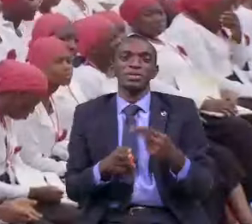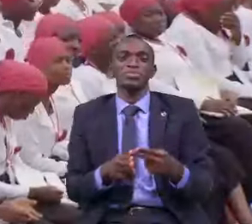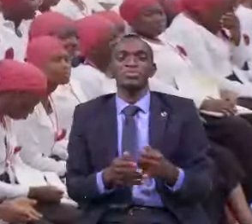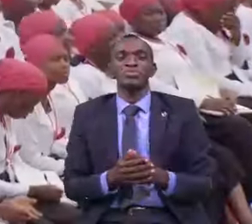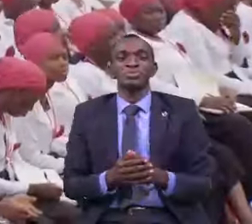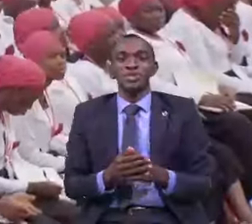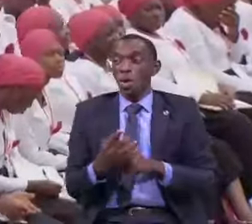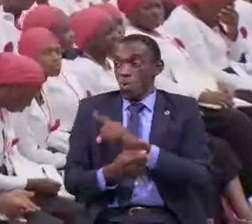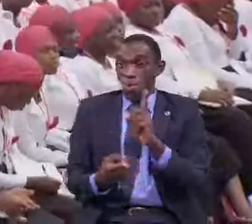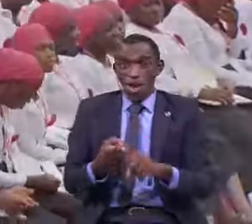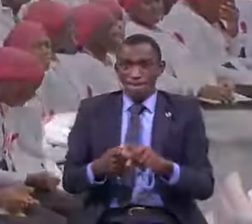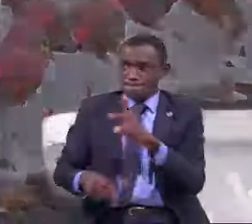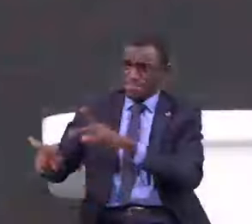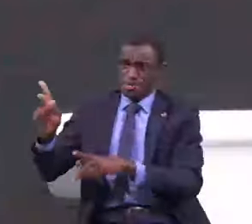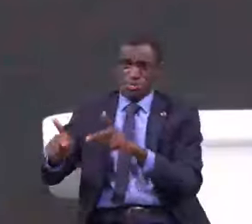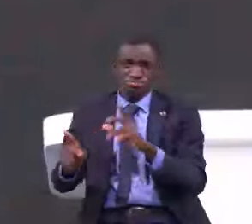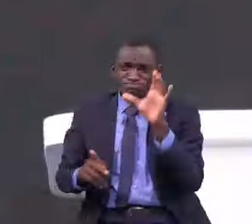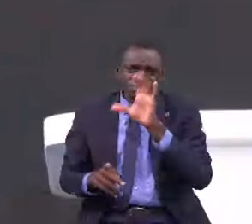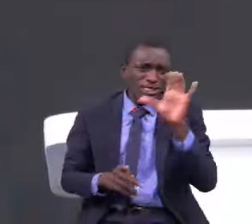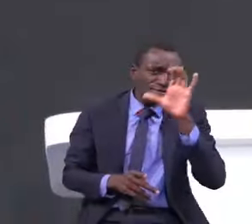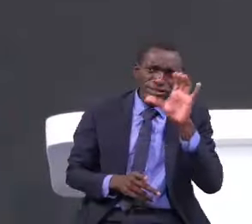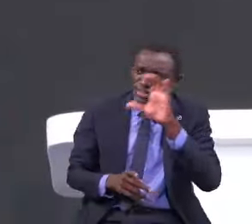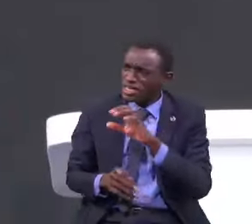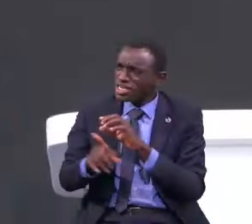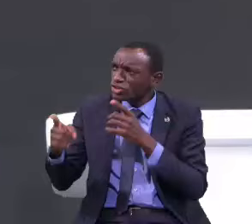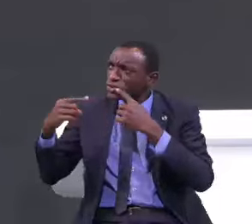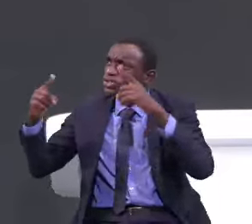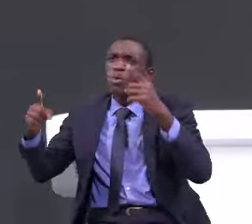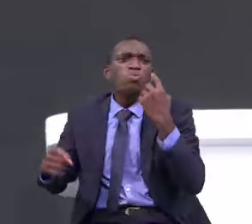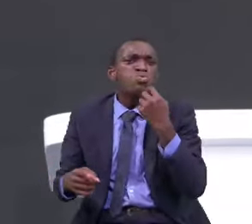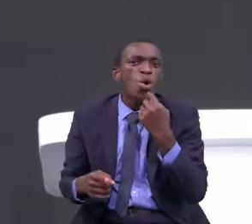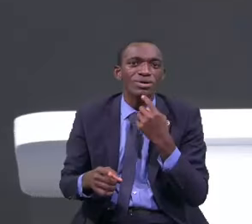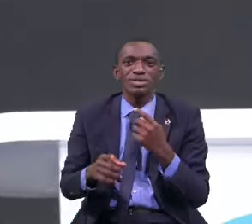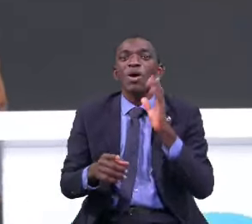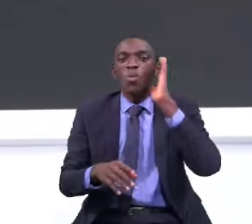When they are looking for an example of success, they will mention your name.